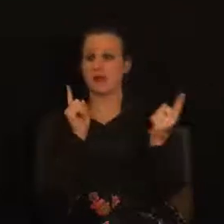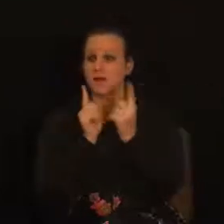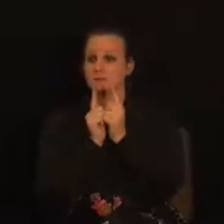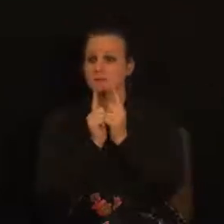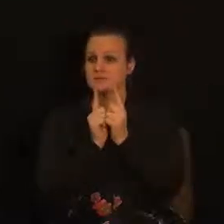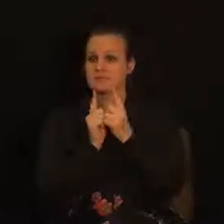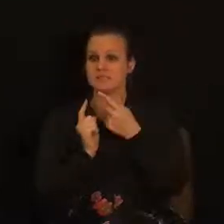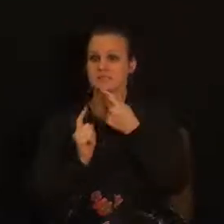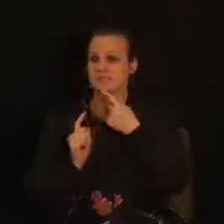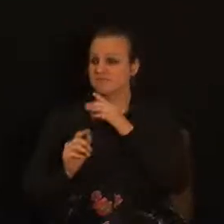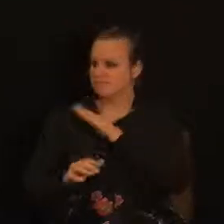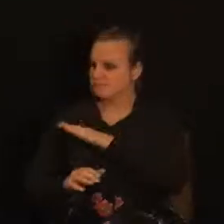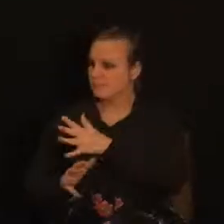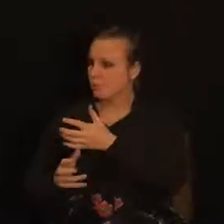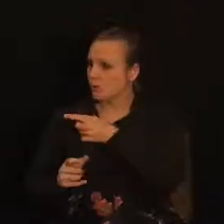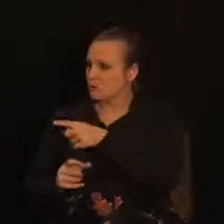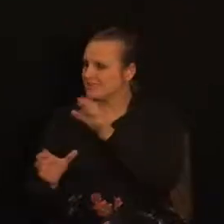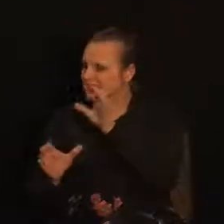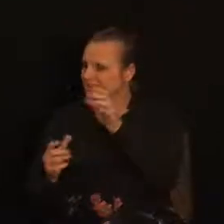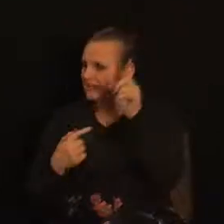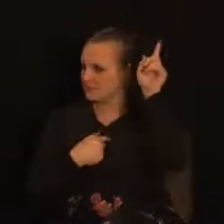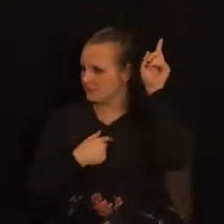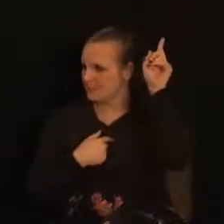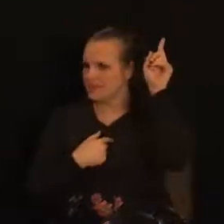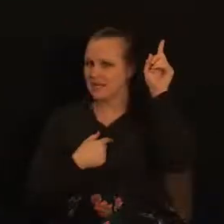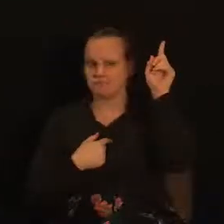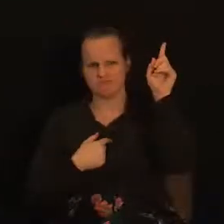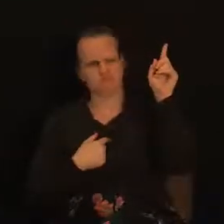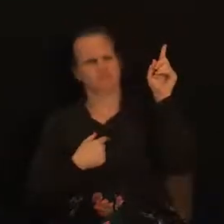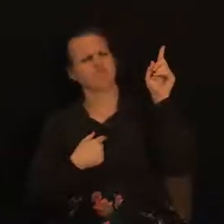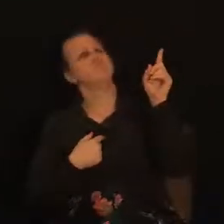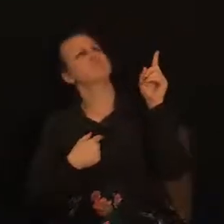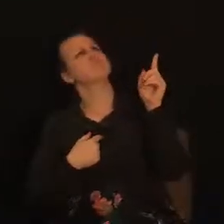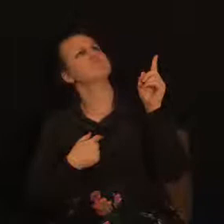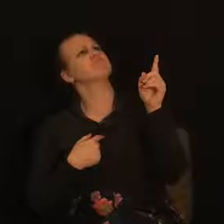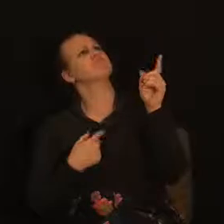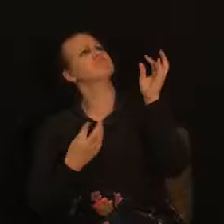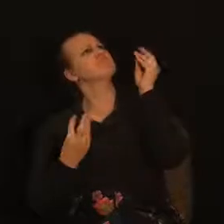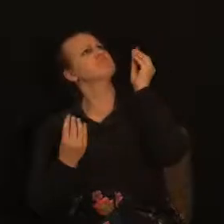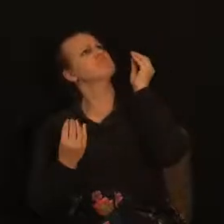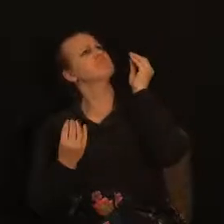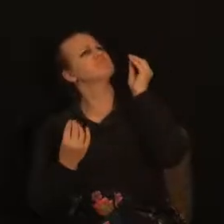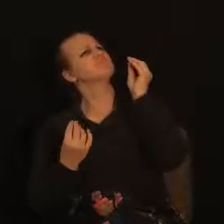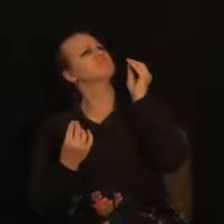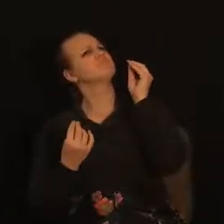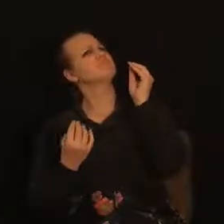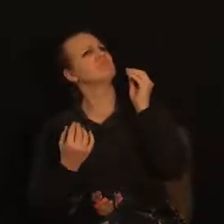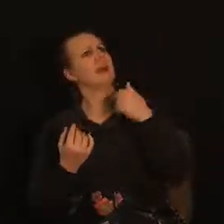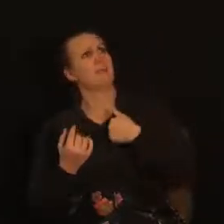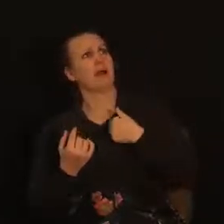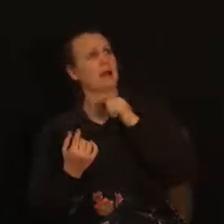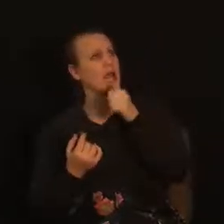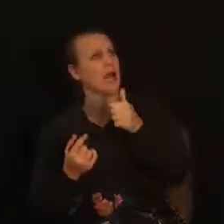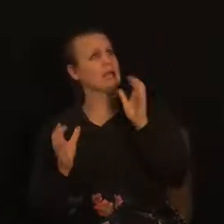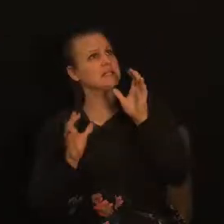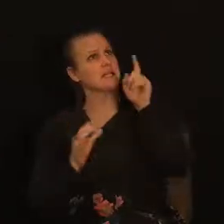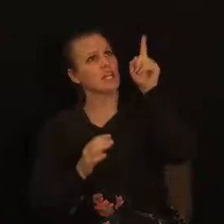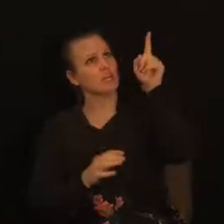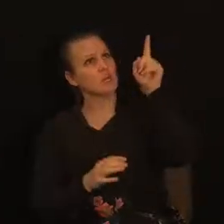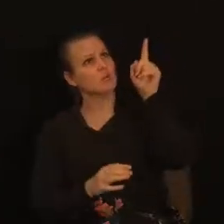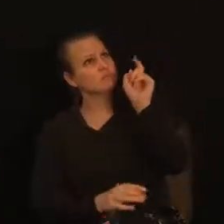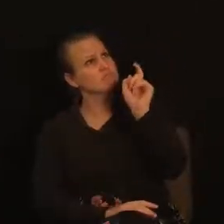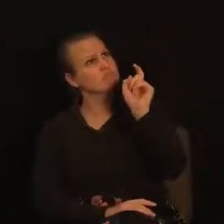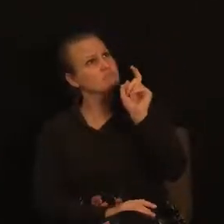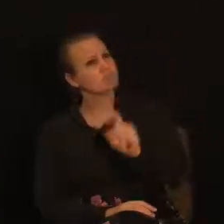me. And I'm thinking, but aren't I? And I'm realizing that